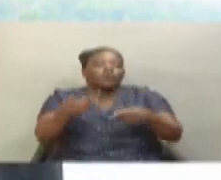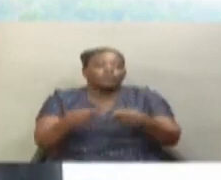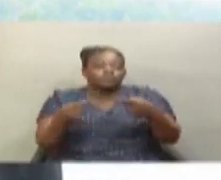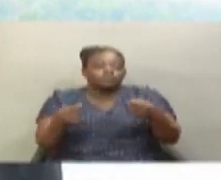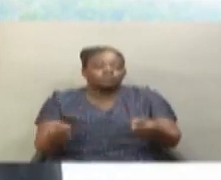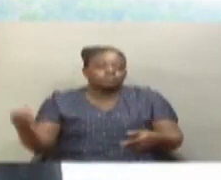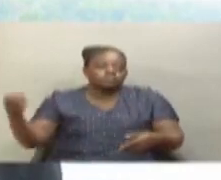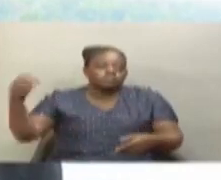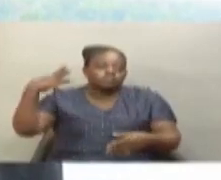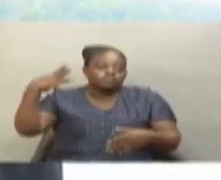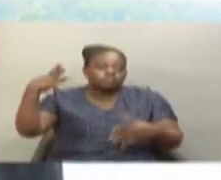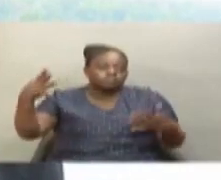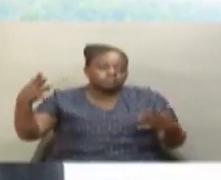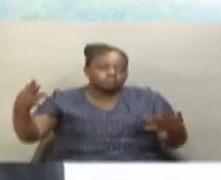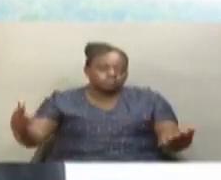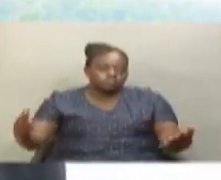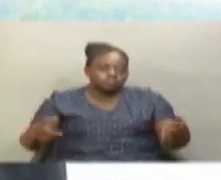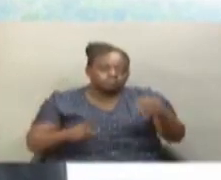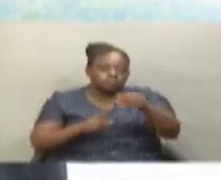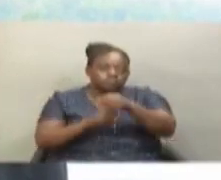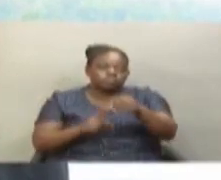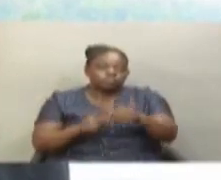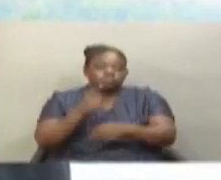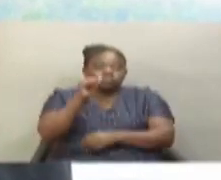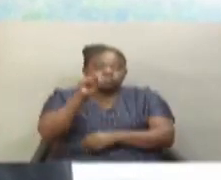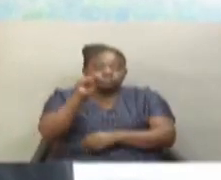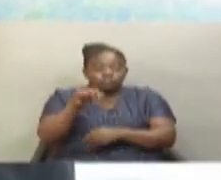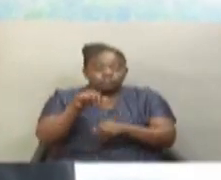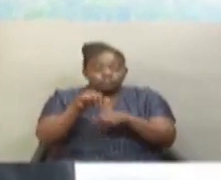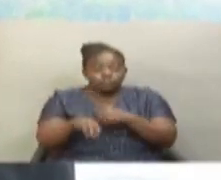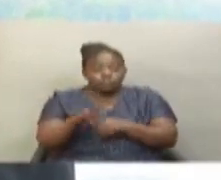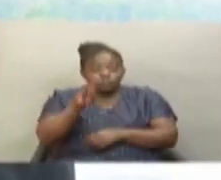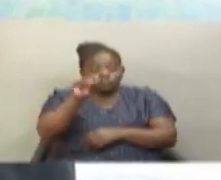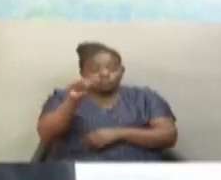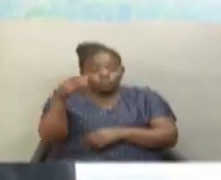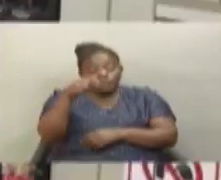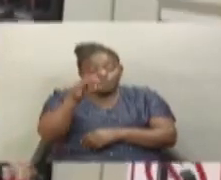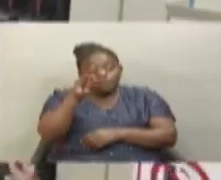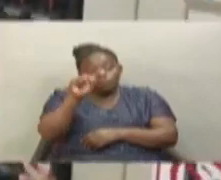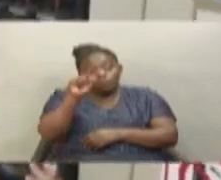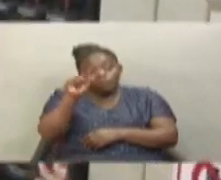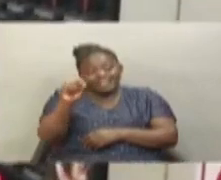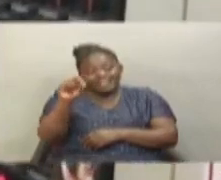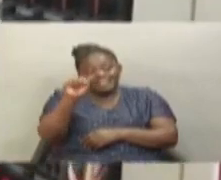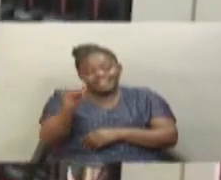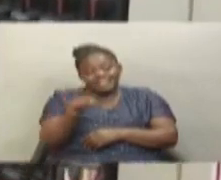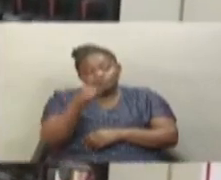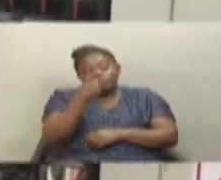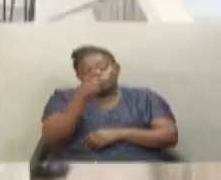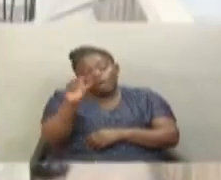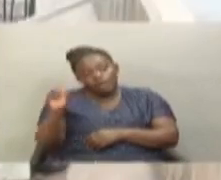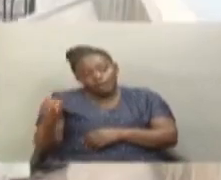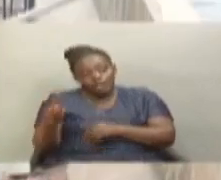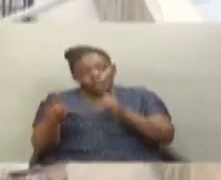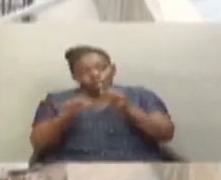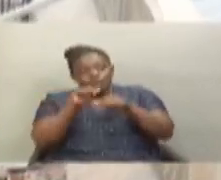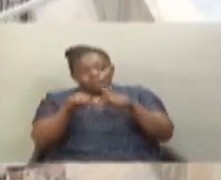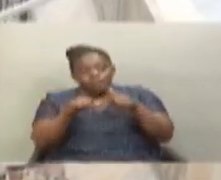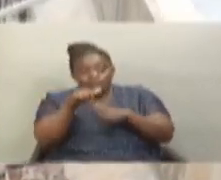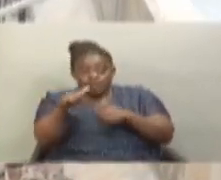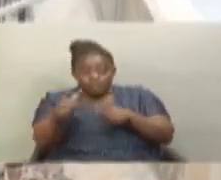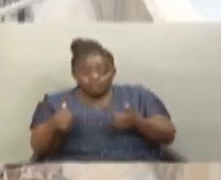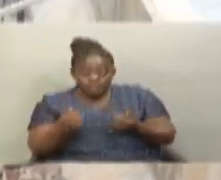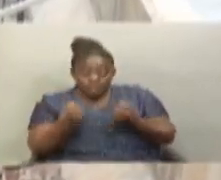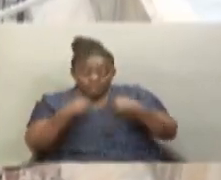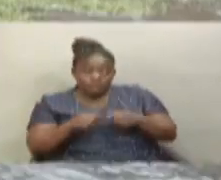tuteeka amasannyalaze ku grid. Unit emu ebeetwala megawatts 10. Ayogedde ebirala bye bakoze okuyamba abantu mu